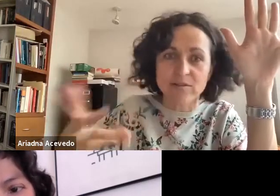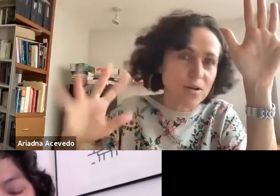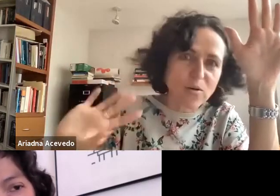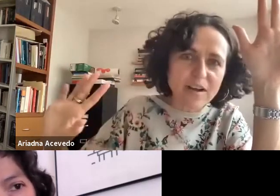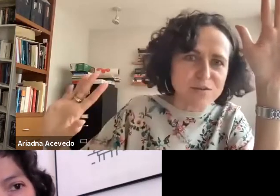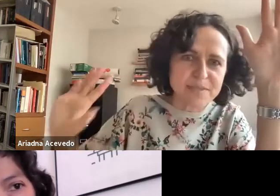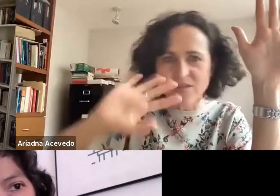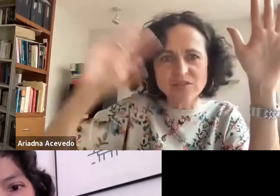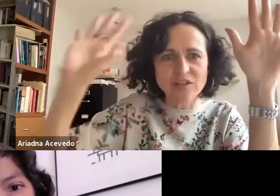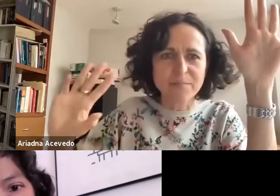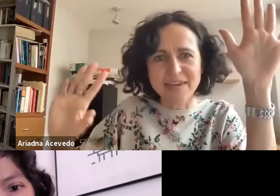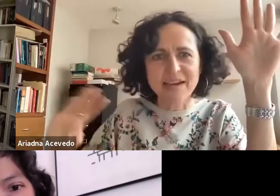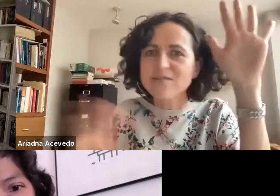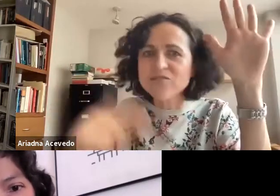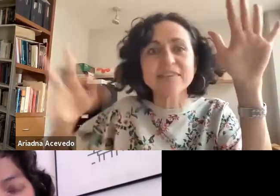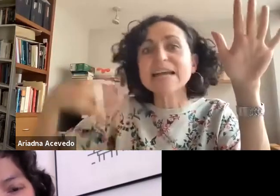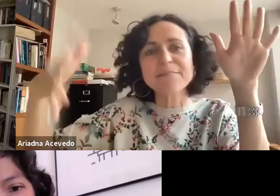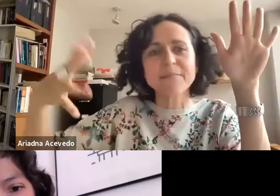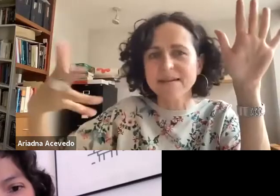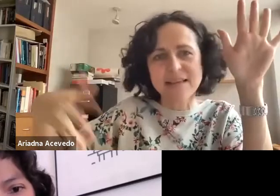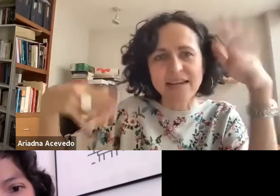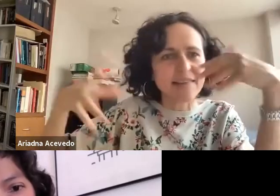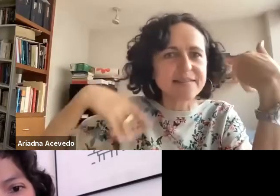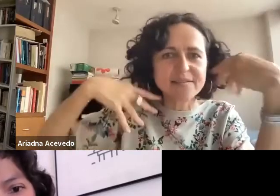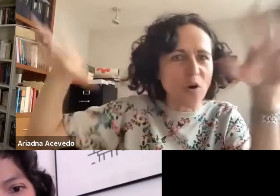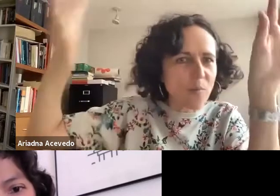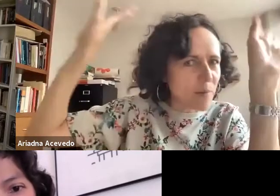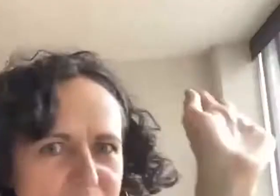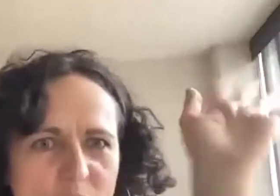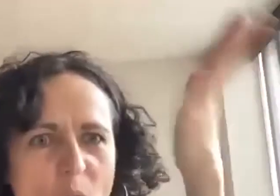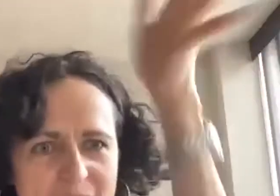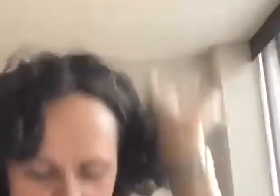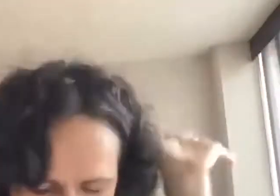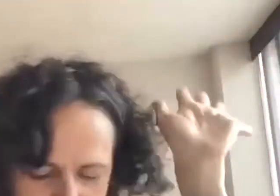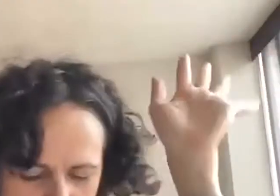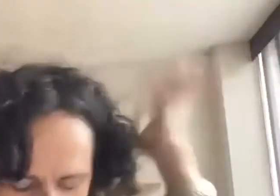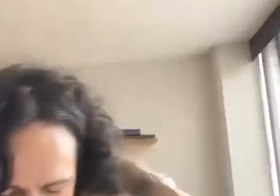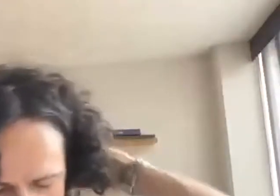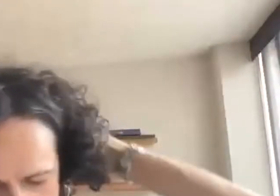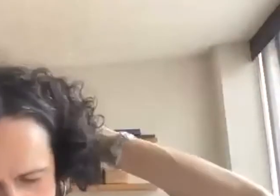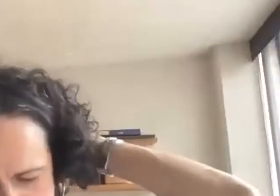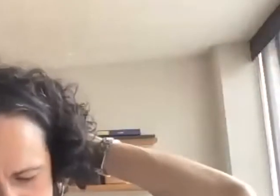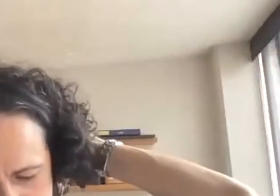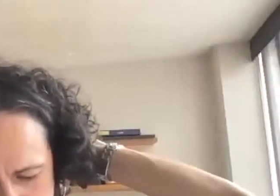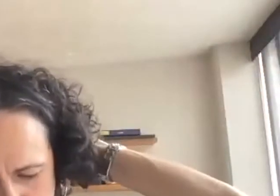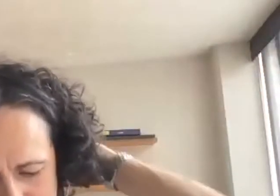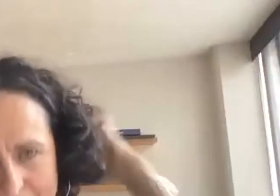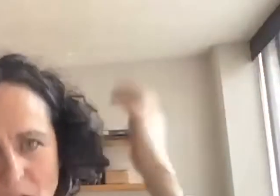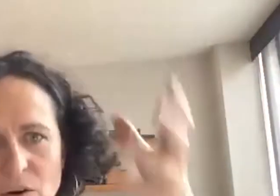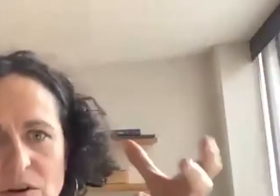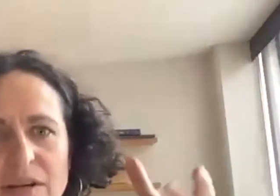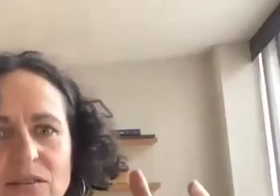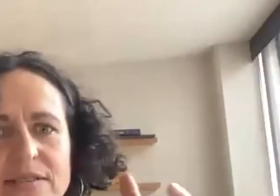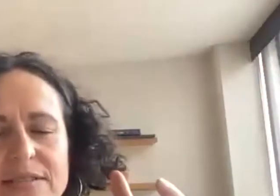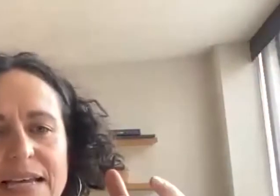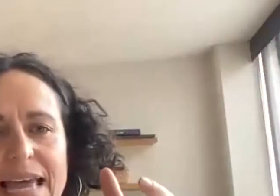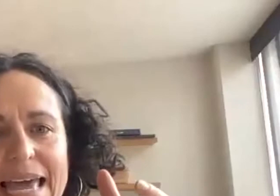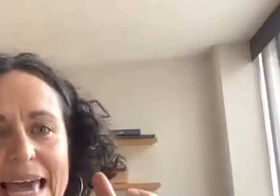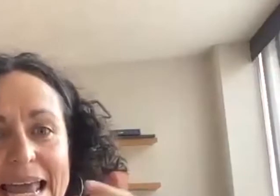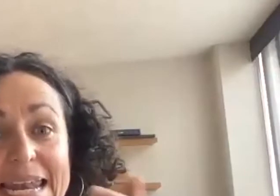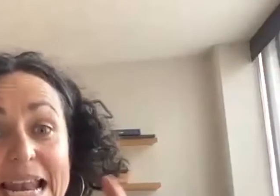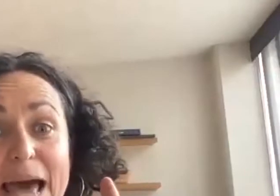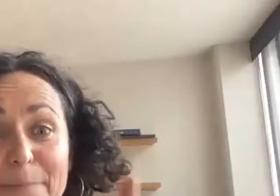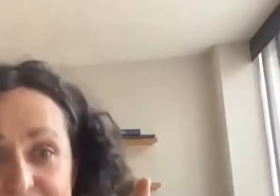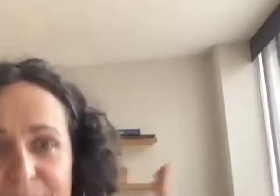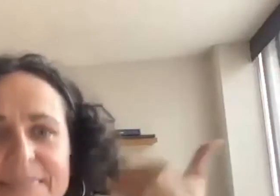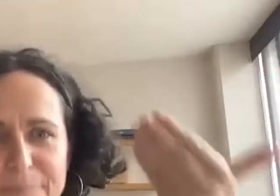And the implicit subject is that, well, Mexicans are supposed to be just as smart as any white